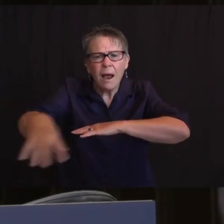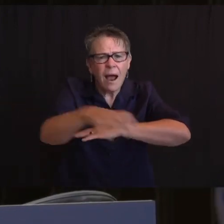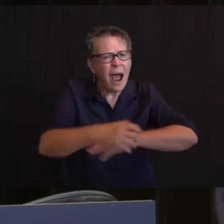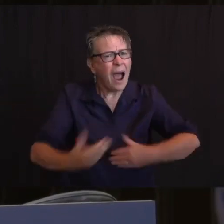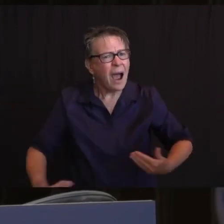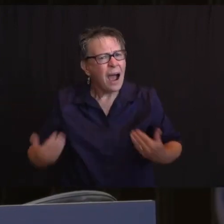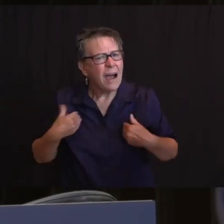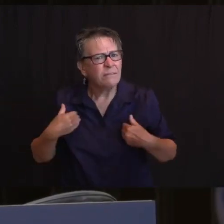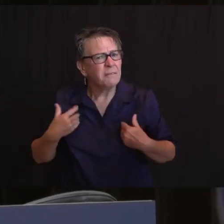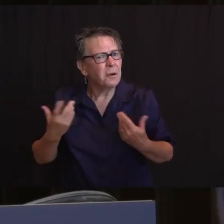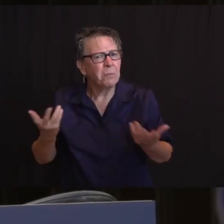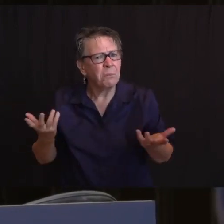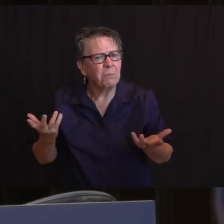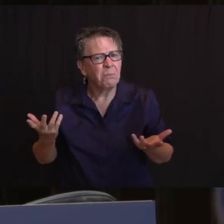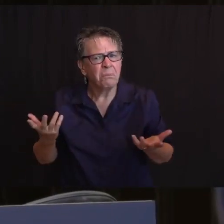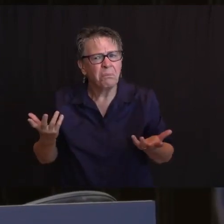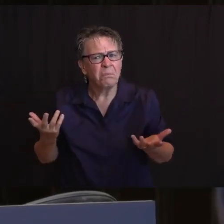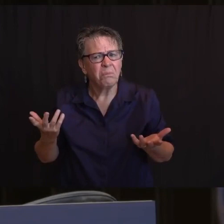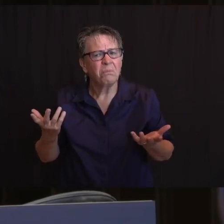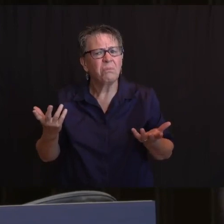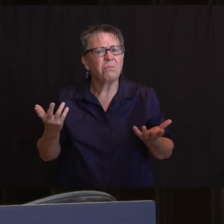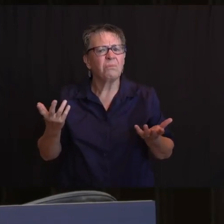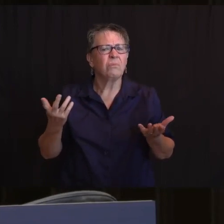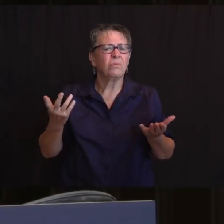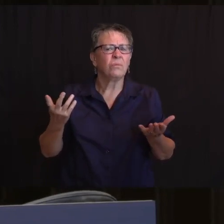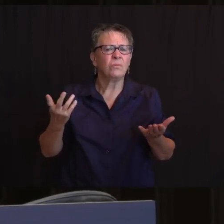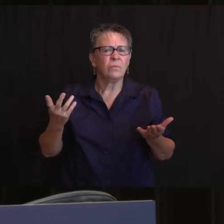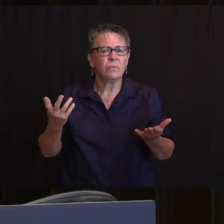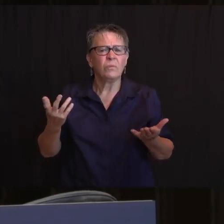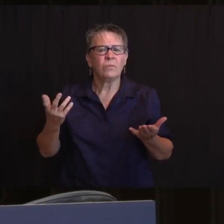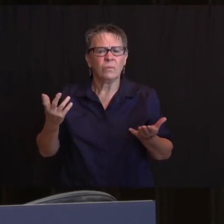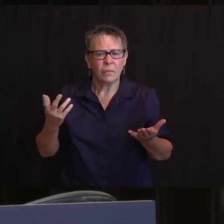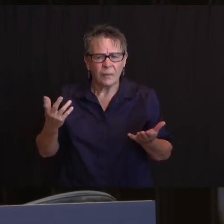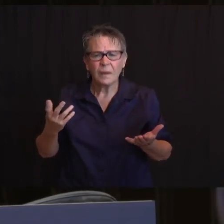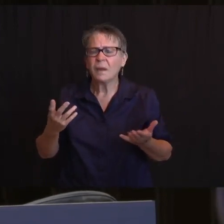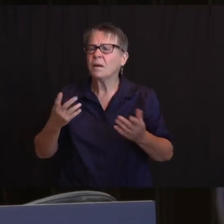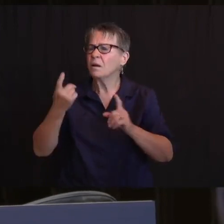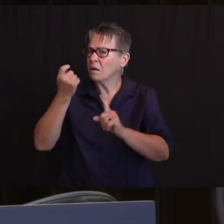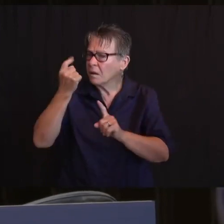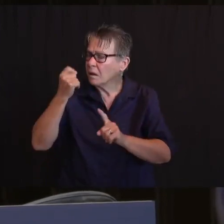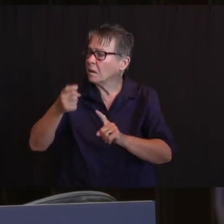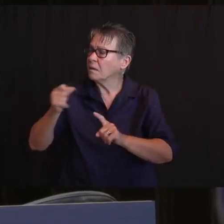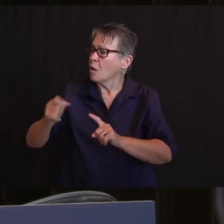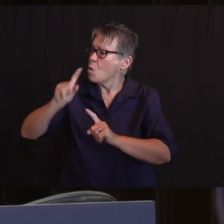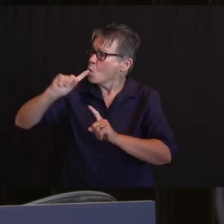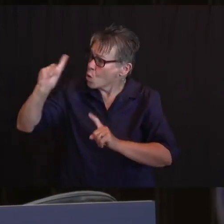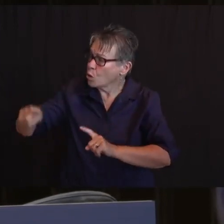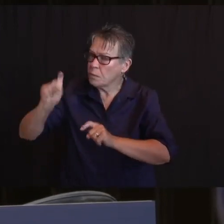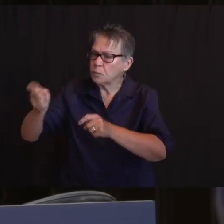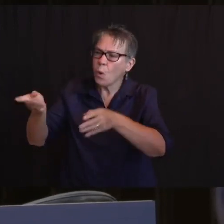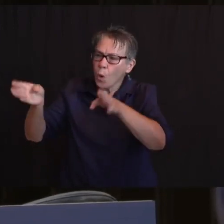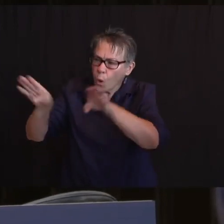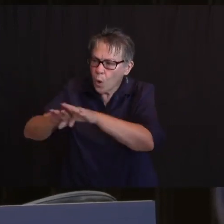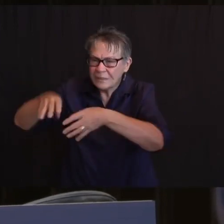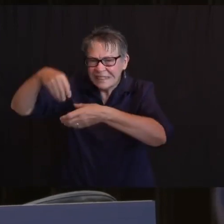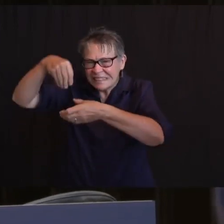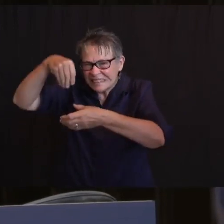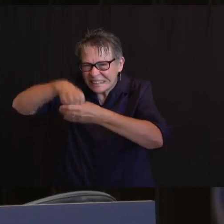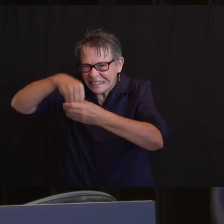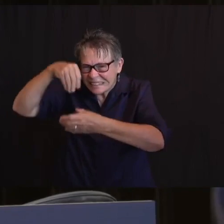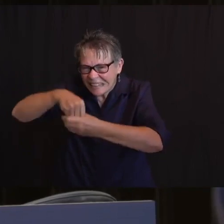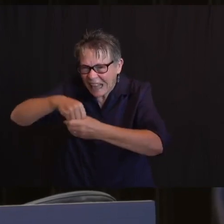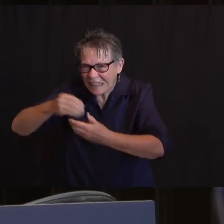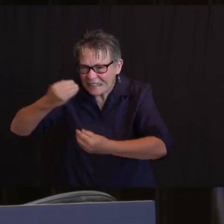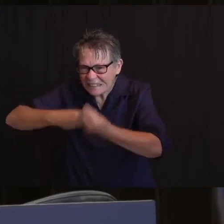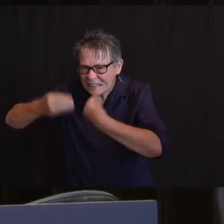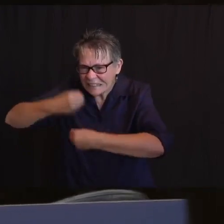to effectuate the closure of the indoor dining while the owner could still continue to operate outdoors, which is somewhat puzzling to all of us up here.